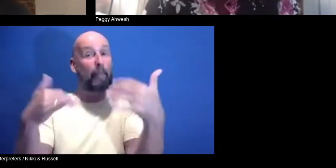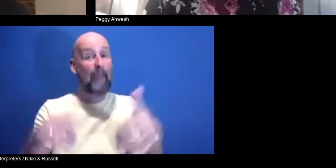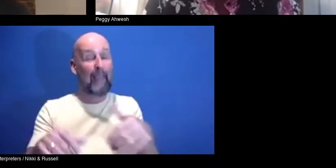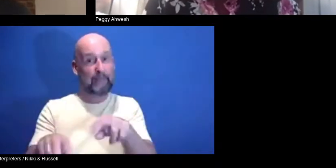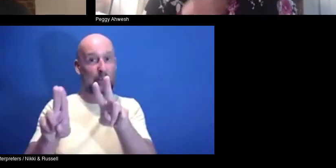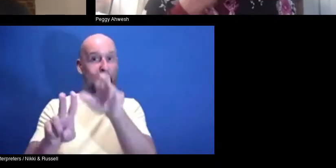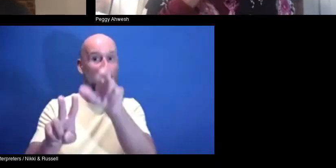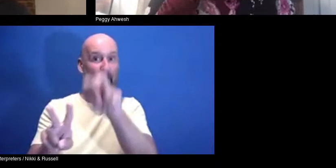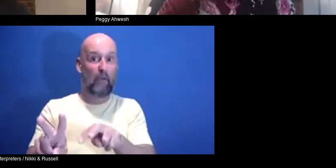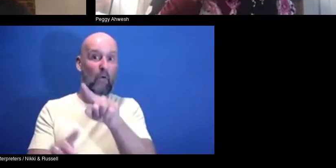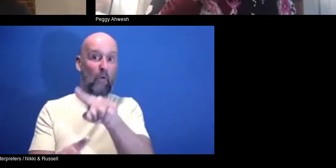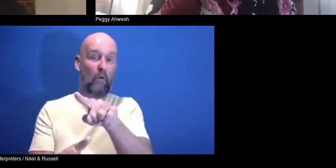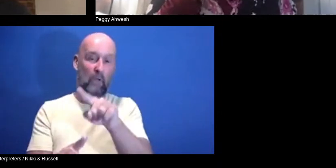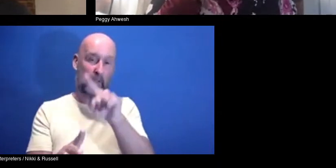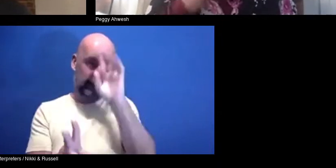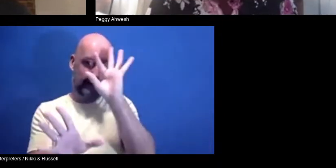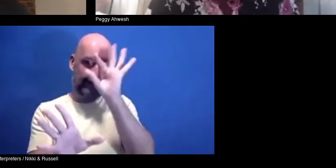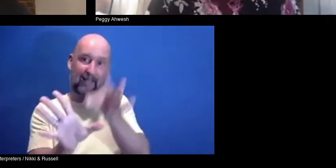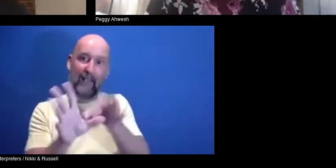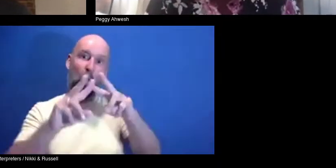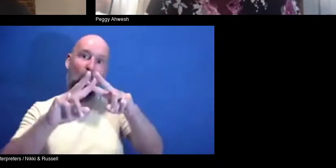a psychoanalyst and